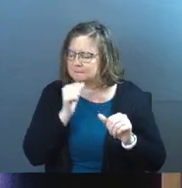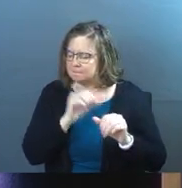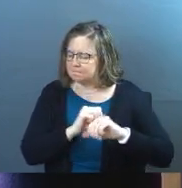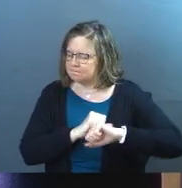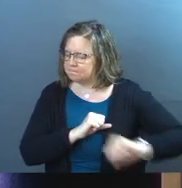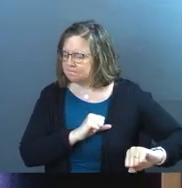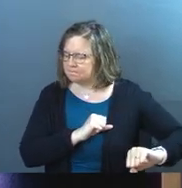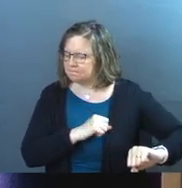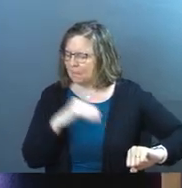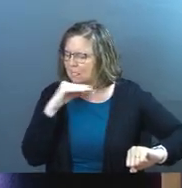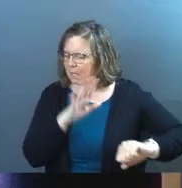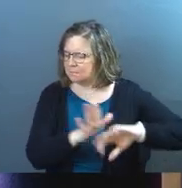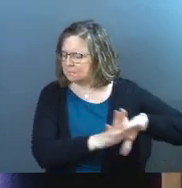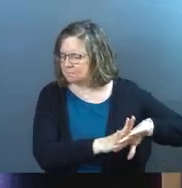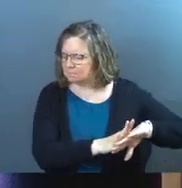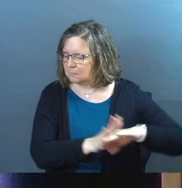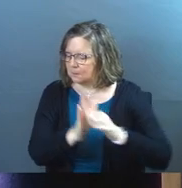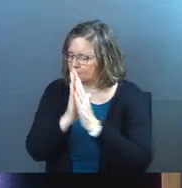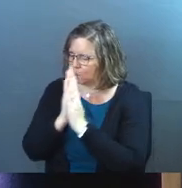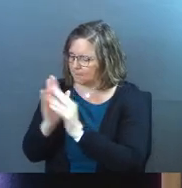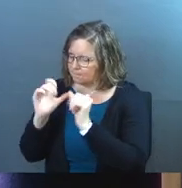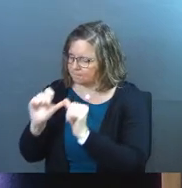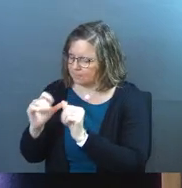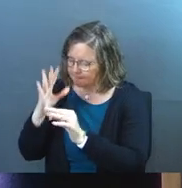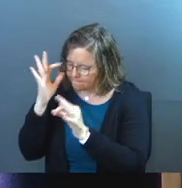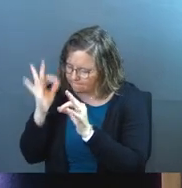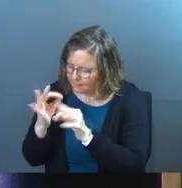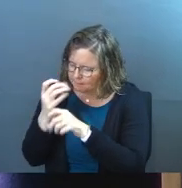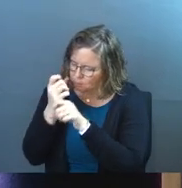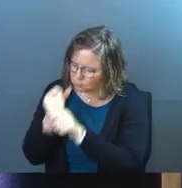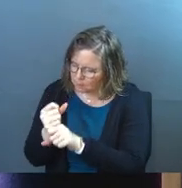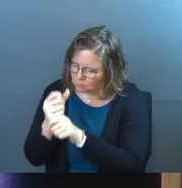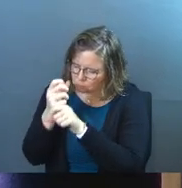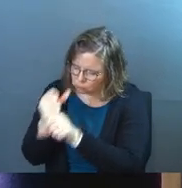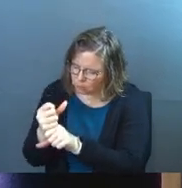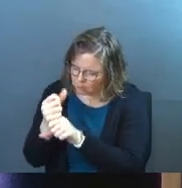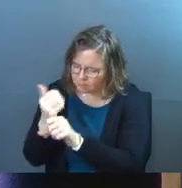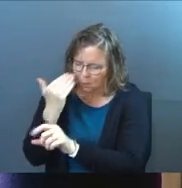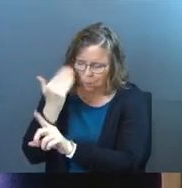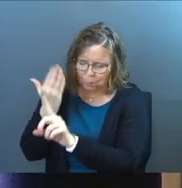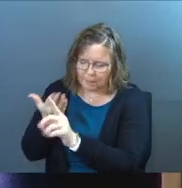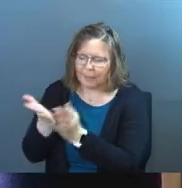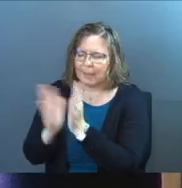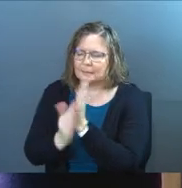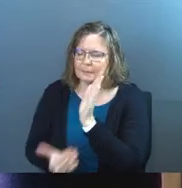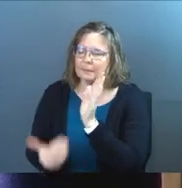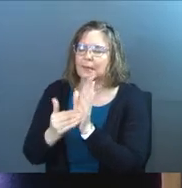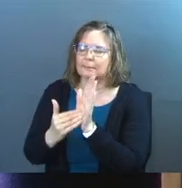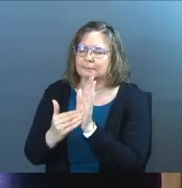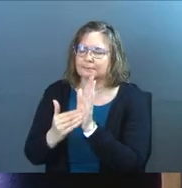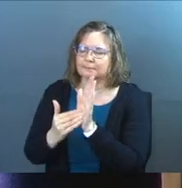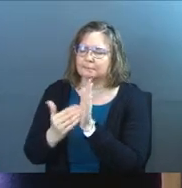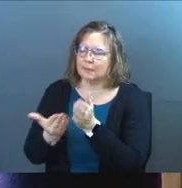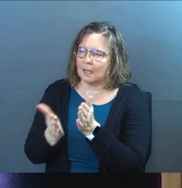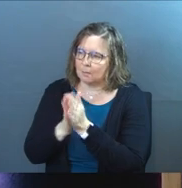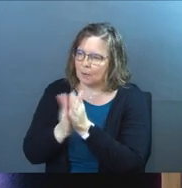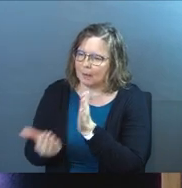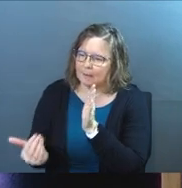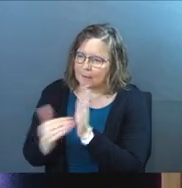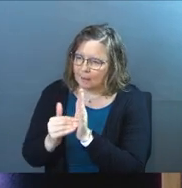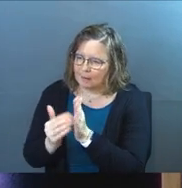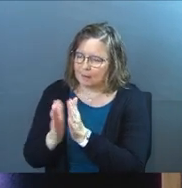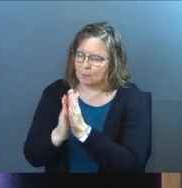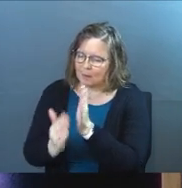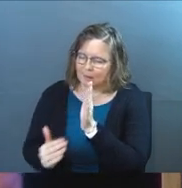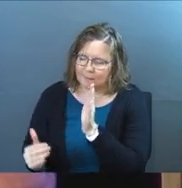keep going to God in faith and say, no, I know who you are. And I'm going to ask again. And pray again and